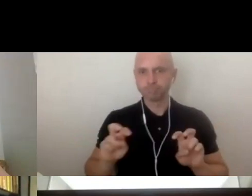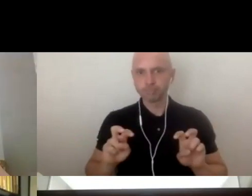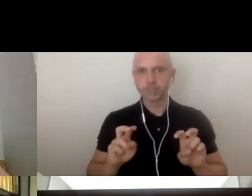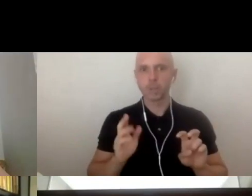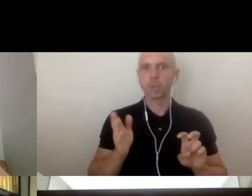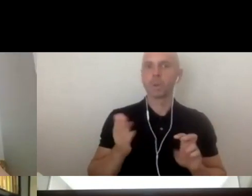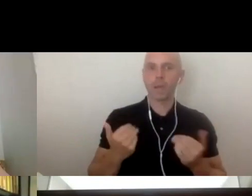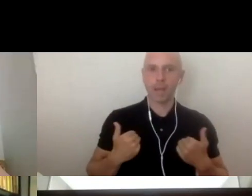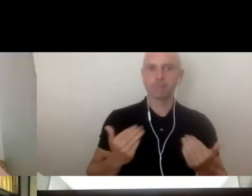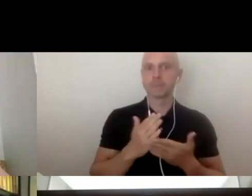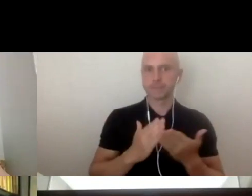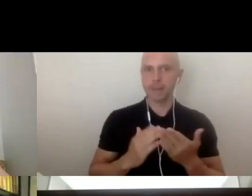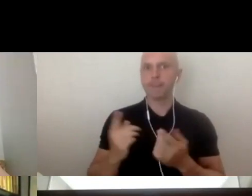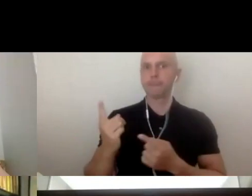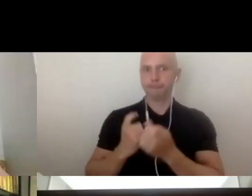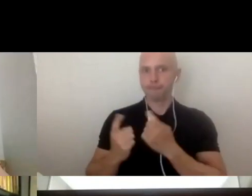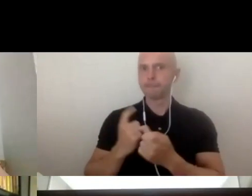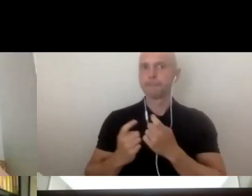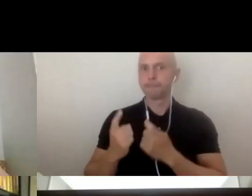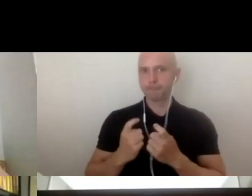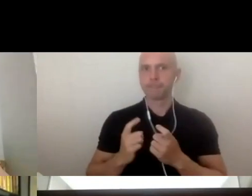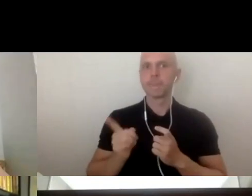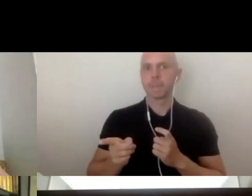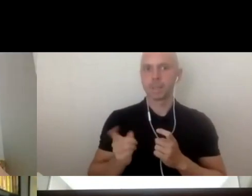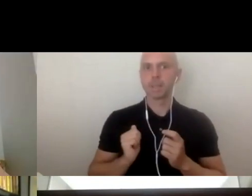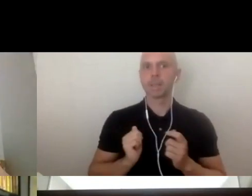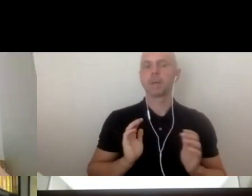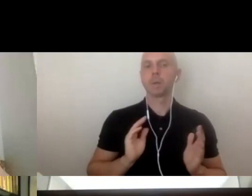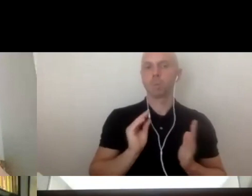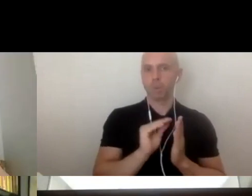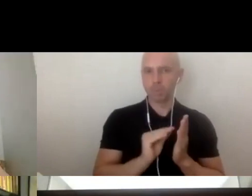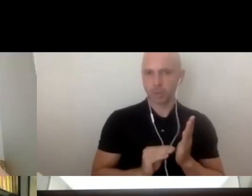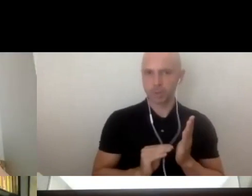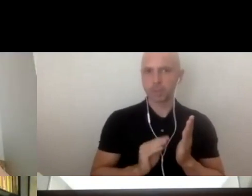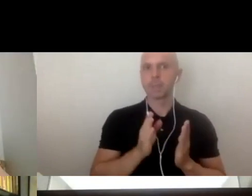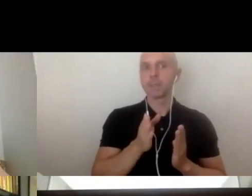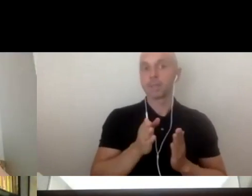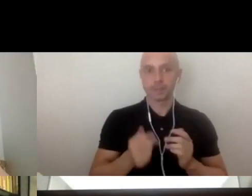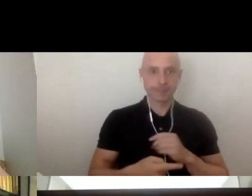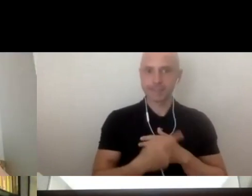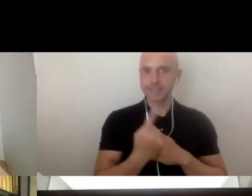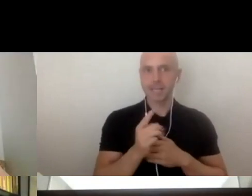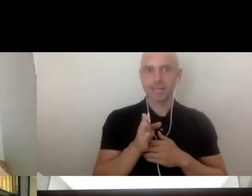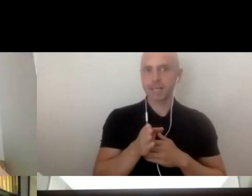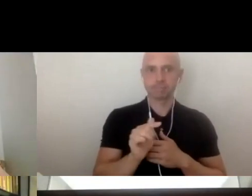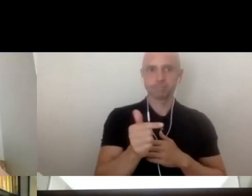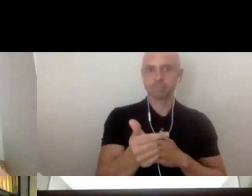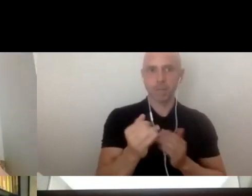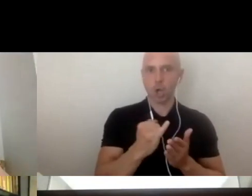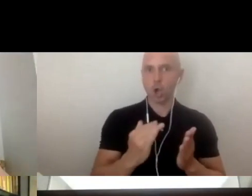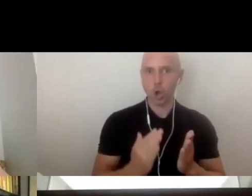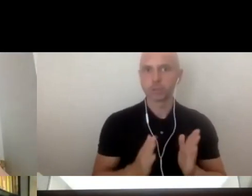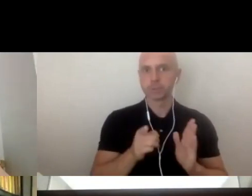registered. So a number of those which were duplicated. For today's session, we've invited artists to ask the questions that will help